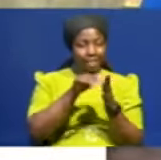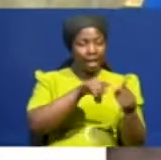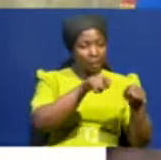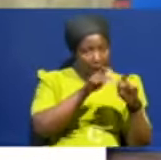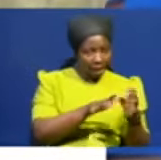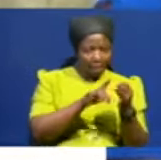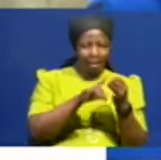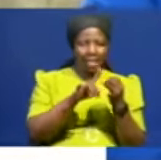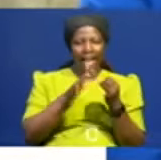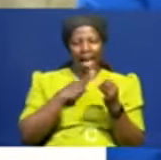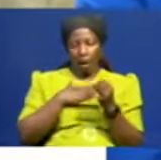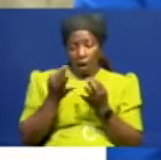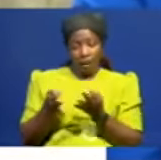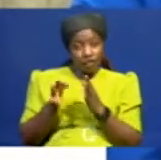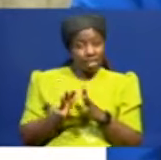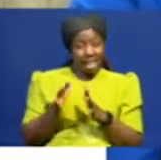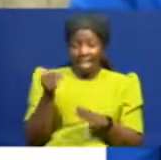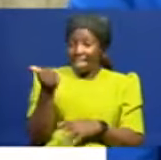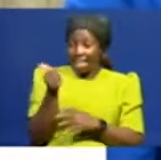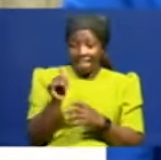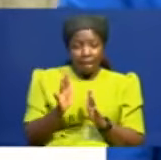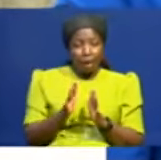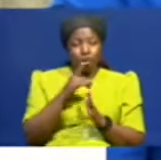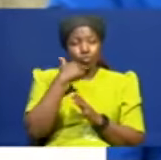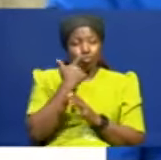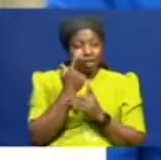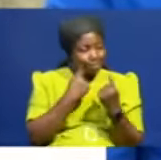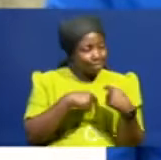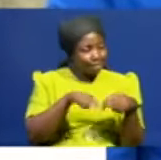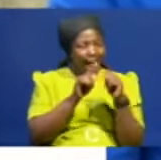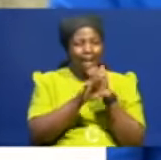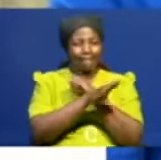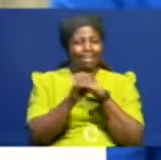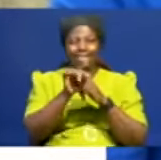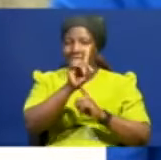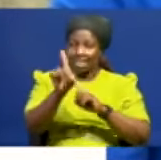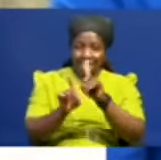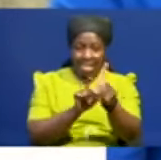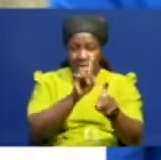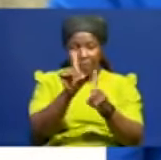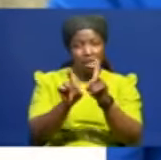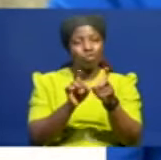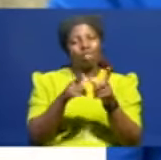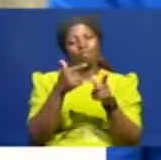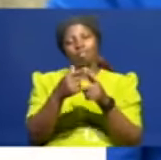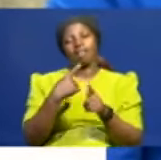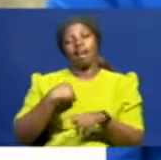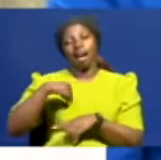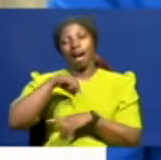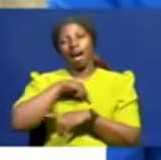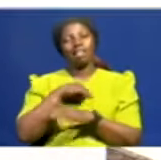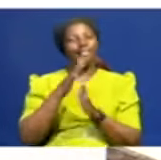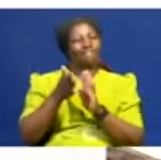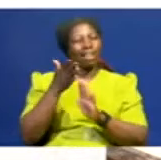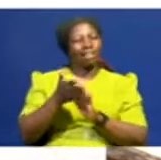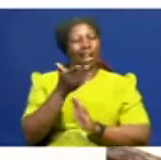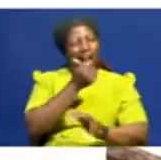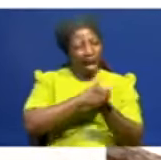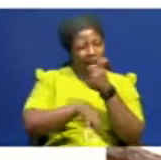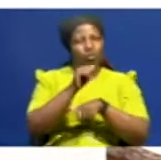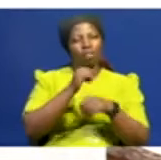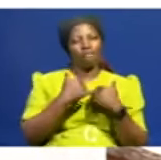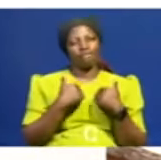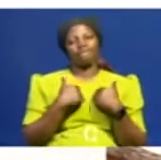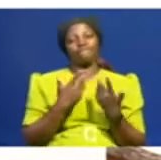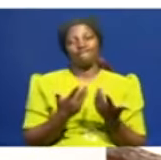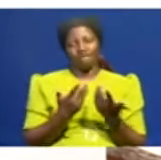officers. Anybody who tries to play mischief with our examinations, then we are quick in taking action.